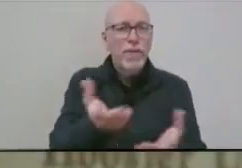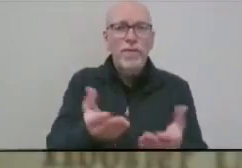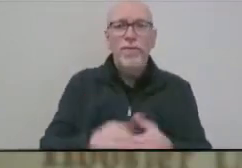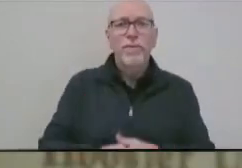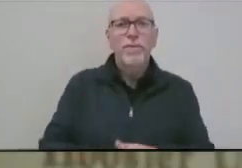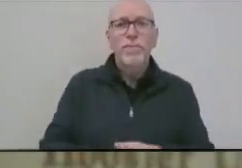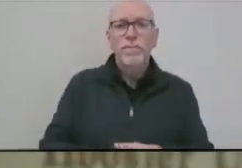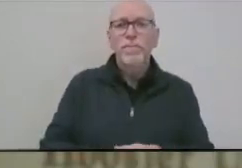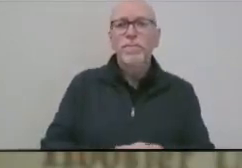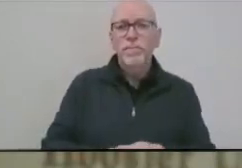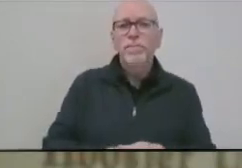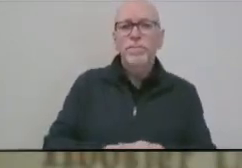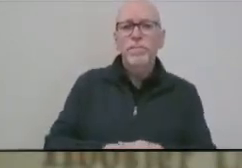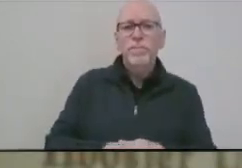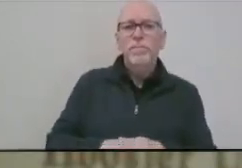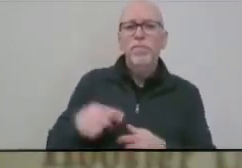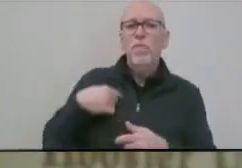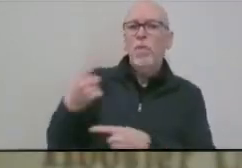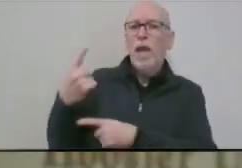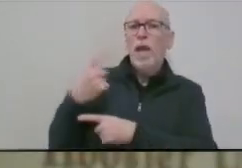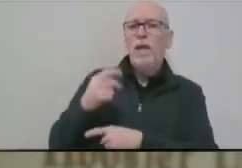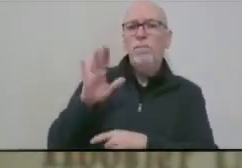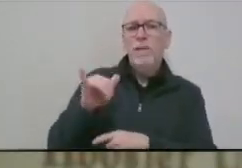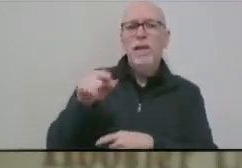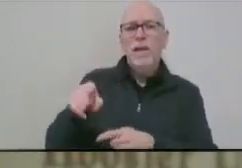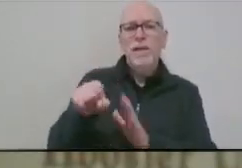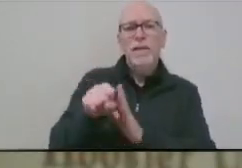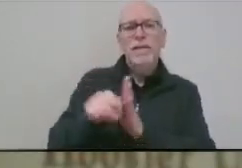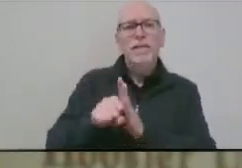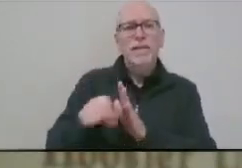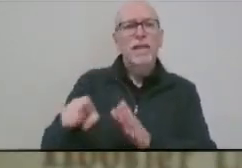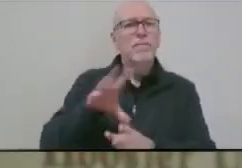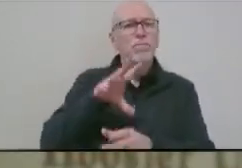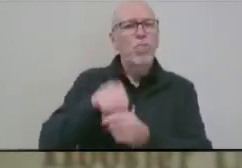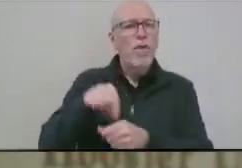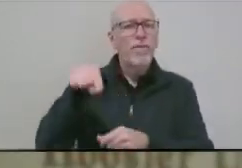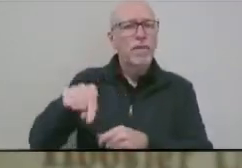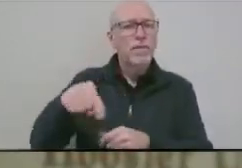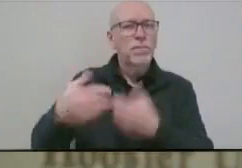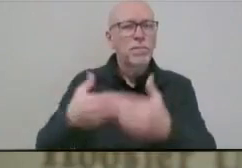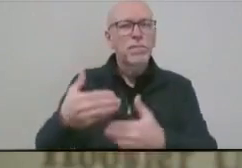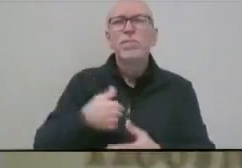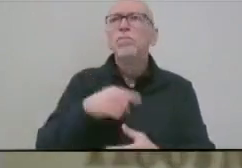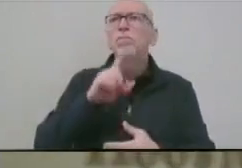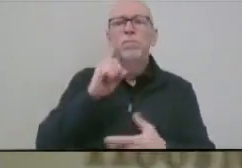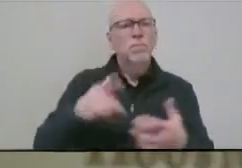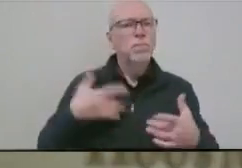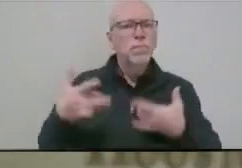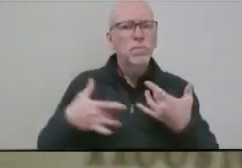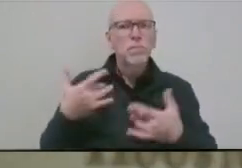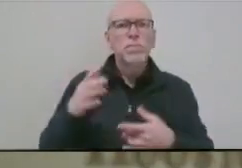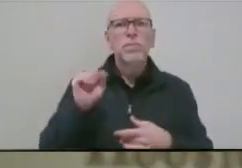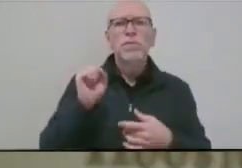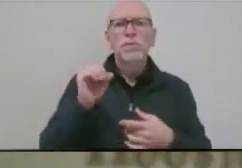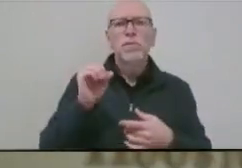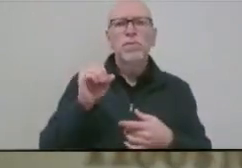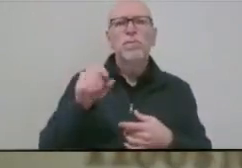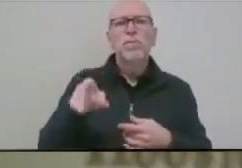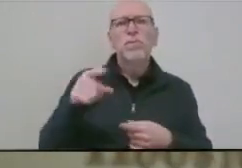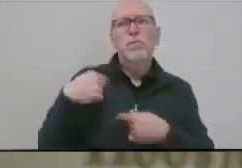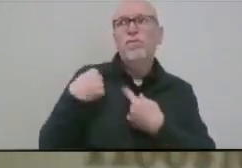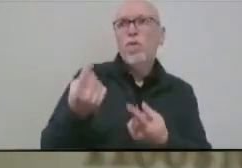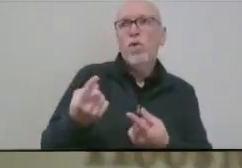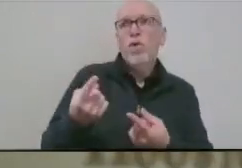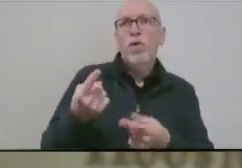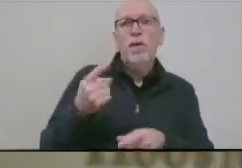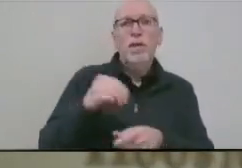when we were asked by the state to be a part of this, we were very excited about it. And so far, in the last